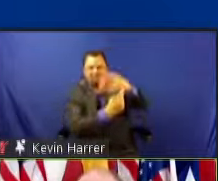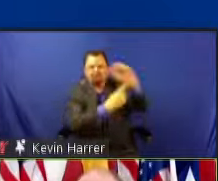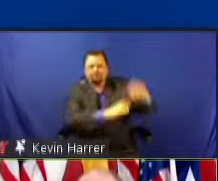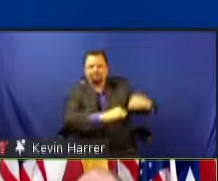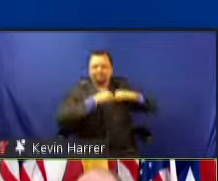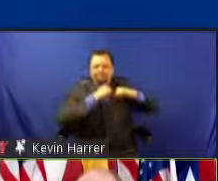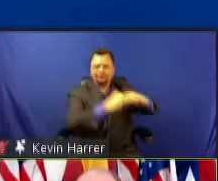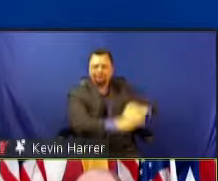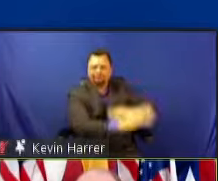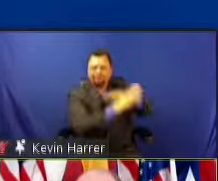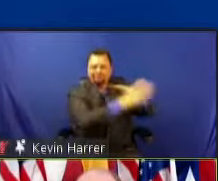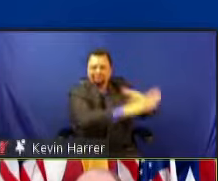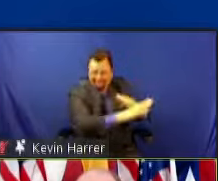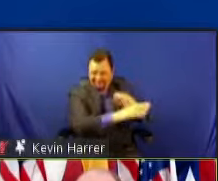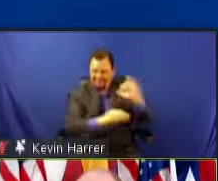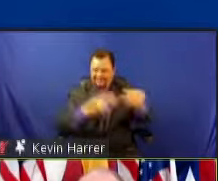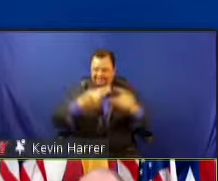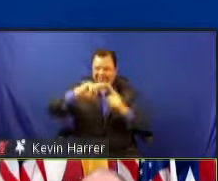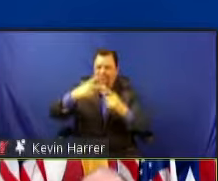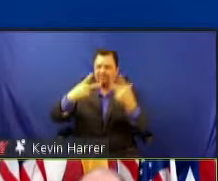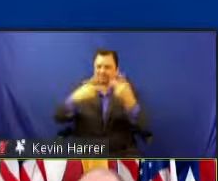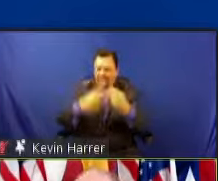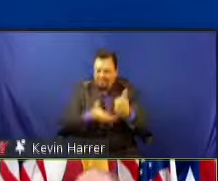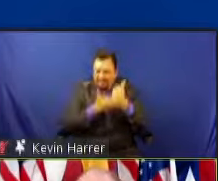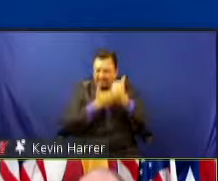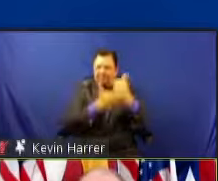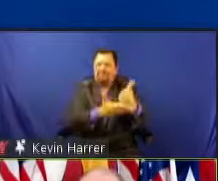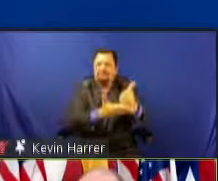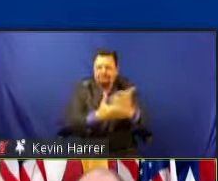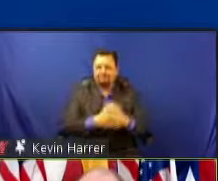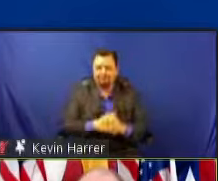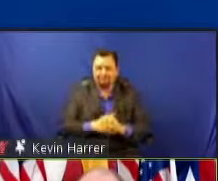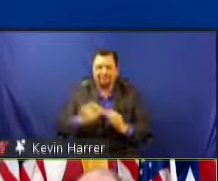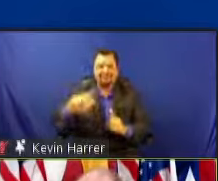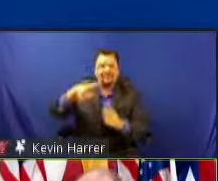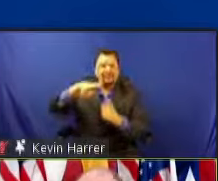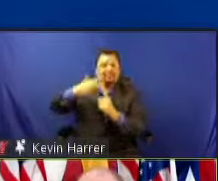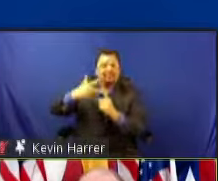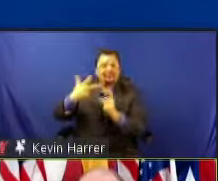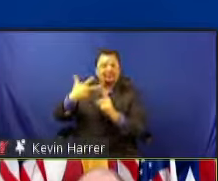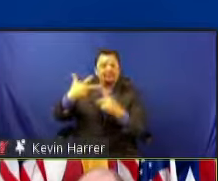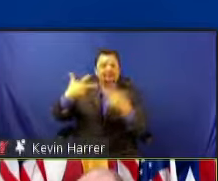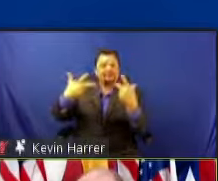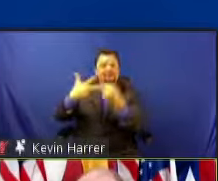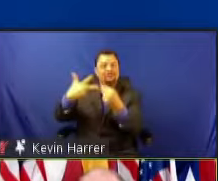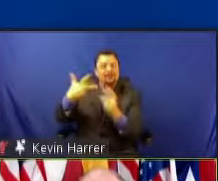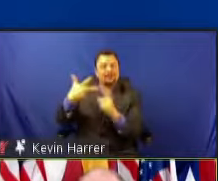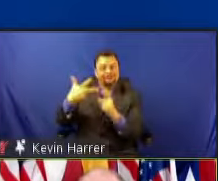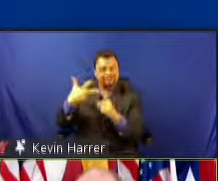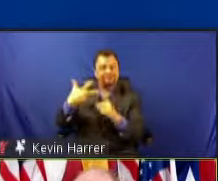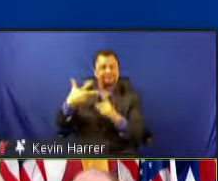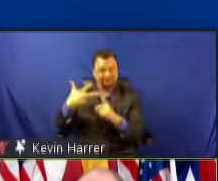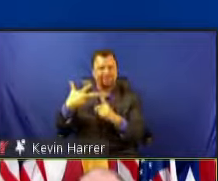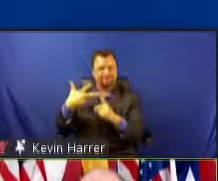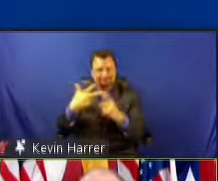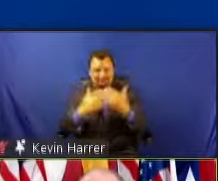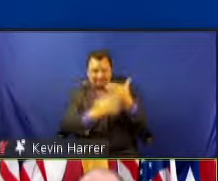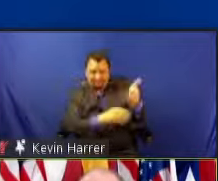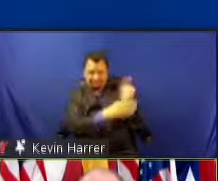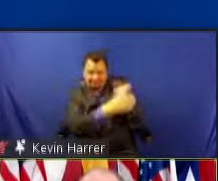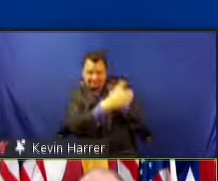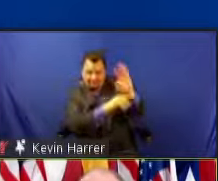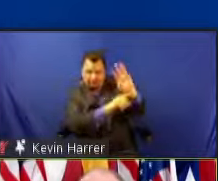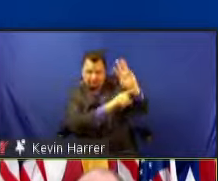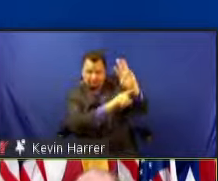disease. What the booster shot will do after 6 months, and especially for those who got Pfizer, but to a lesser extent for those who